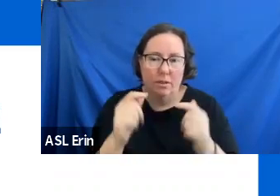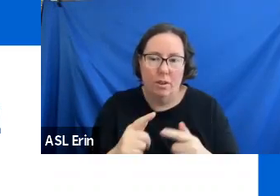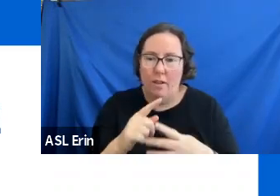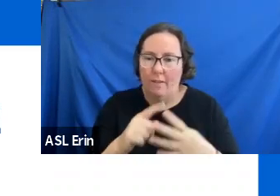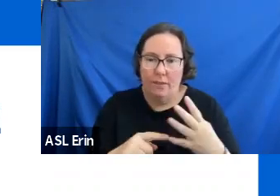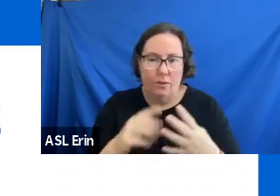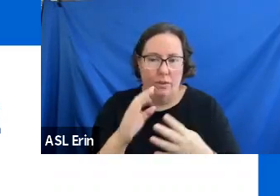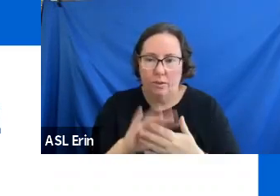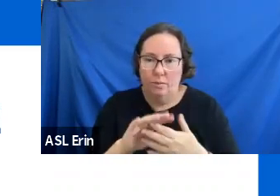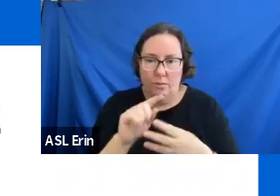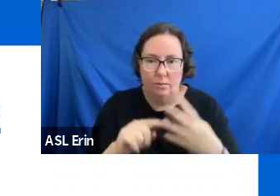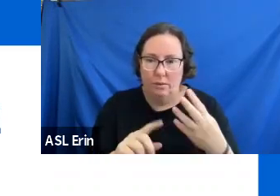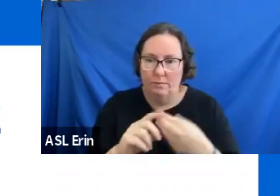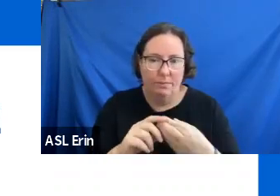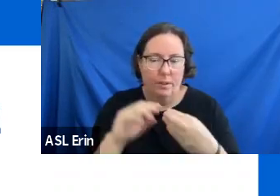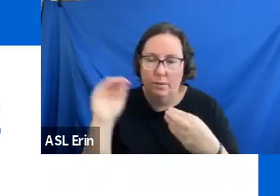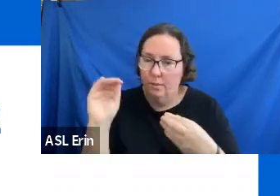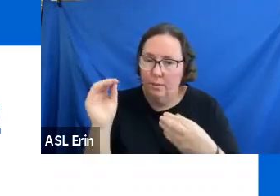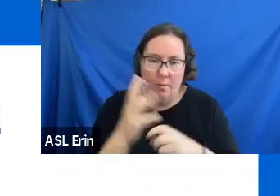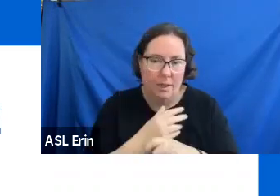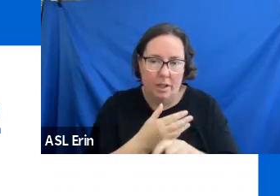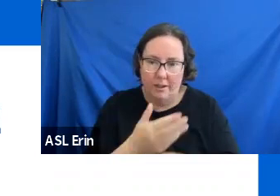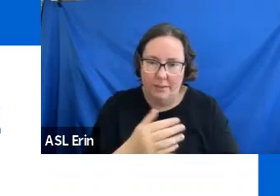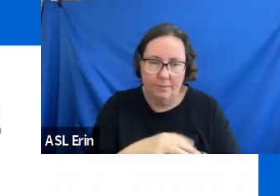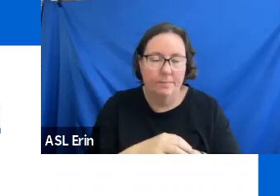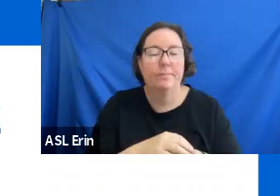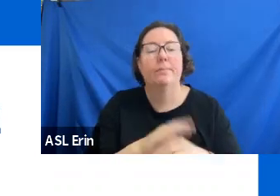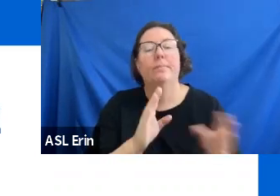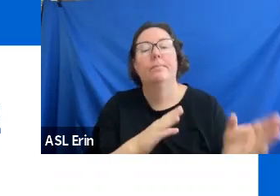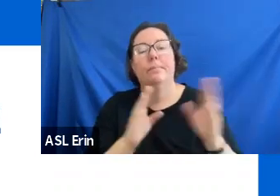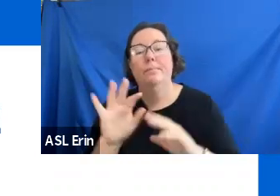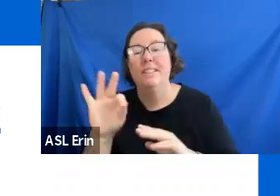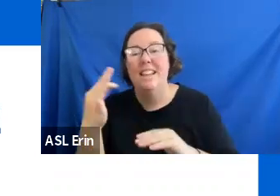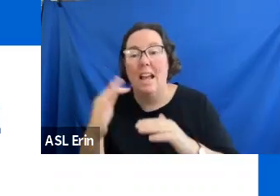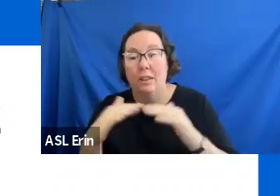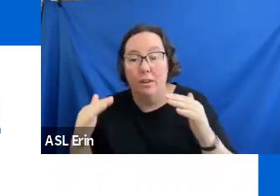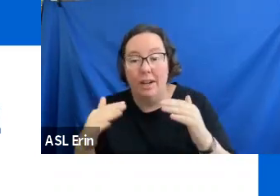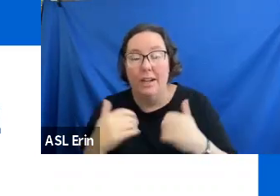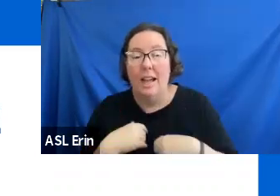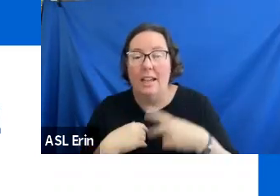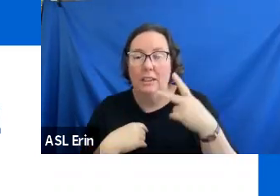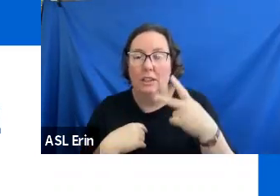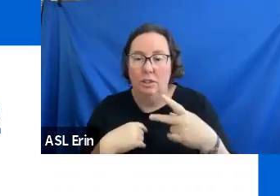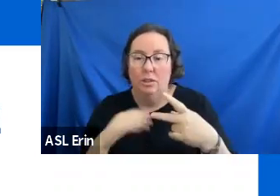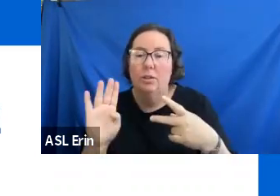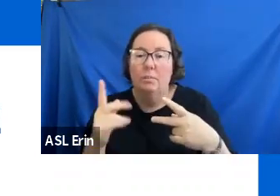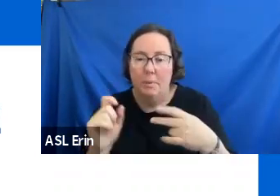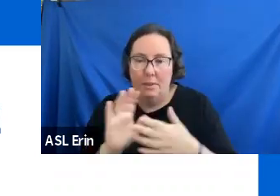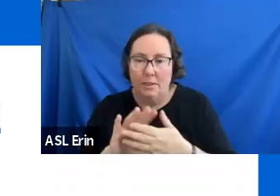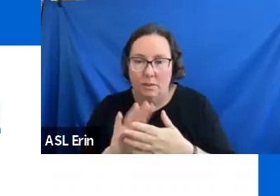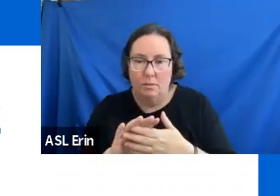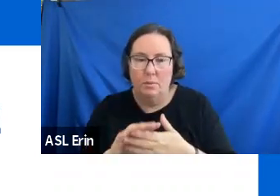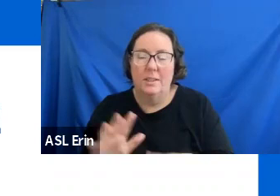an invitation, apologies. And then for grade 9, there were 2 BPS schools with